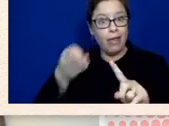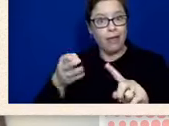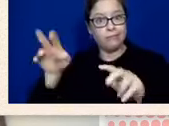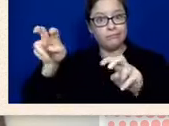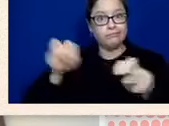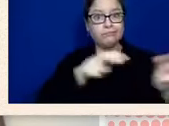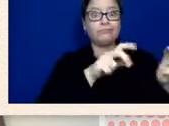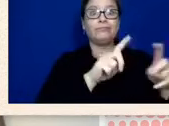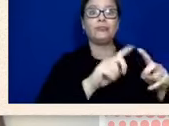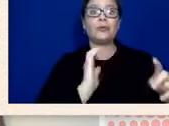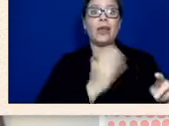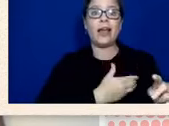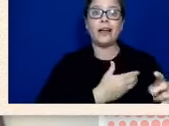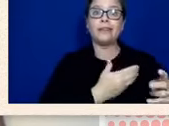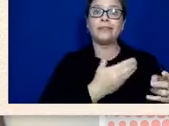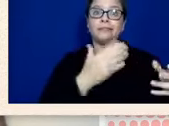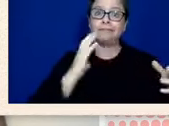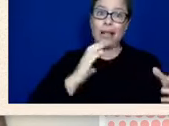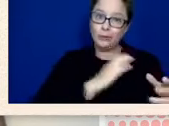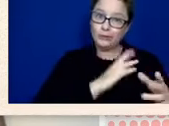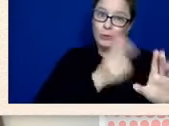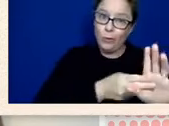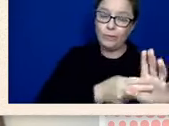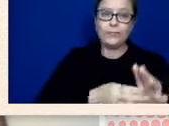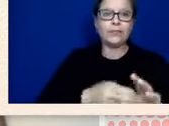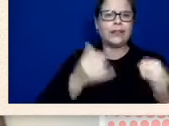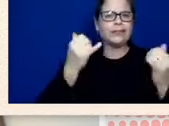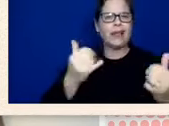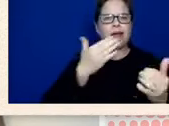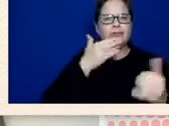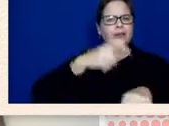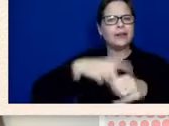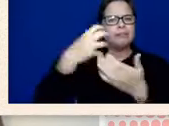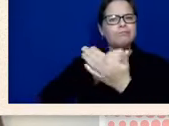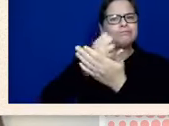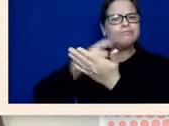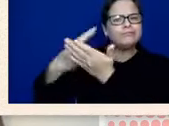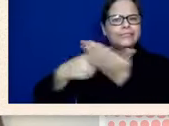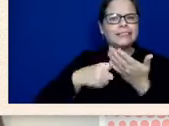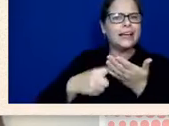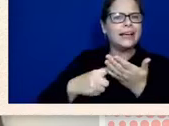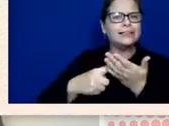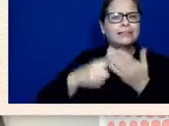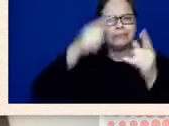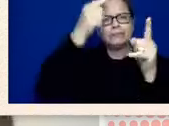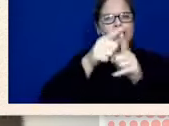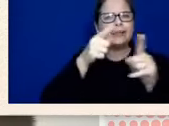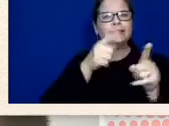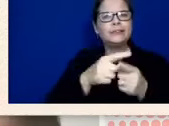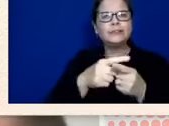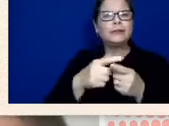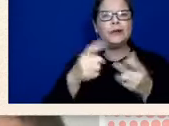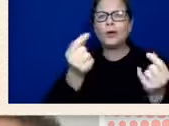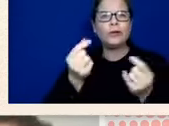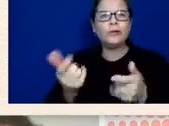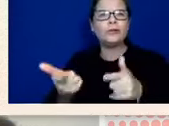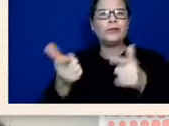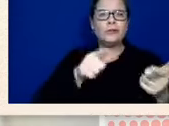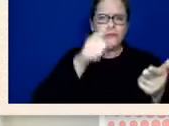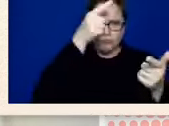have this type of discussion with our siblings? And I want to introduce my brother Chris and what he does.